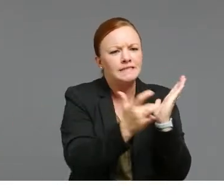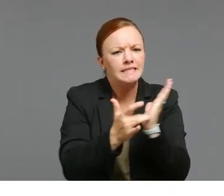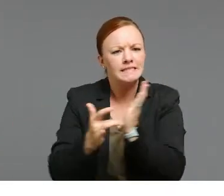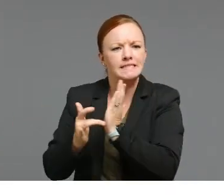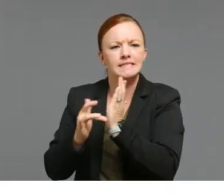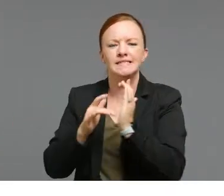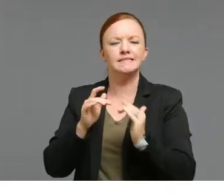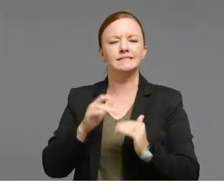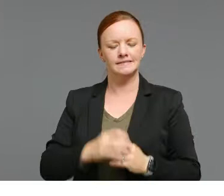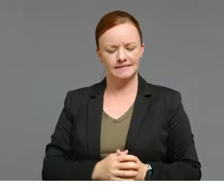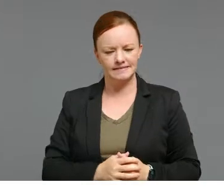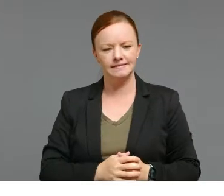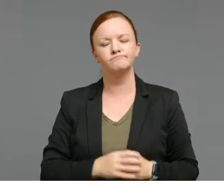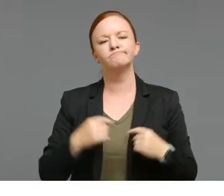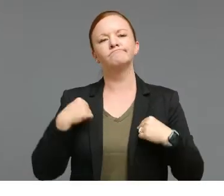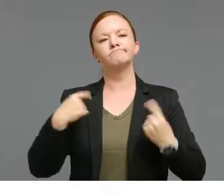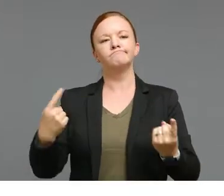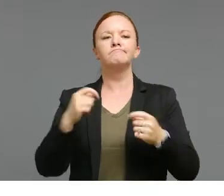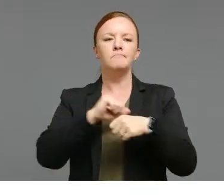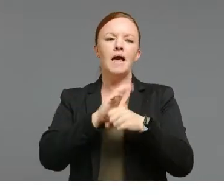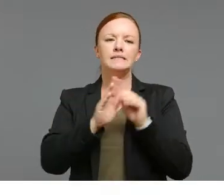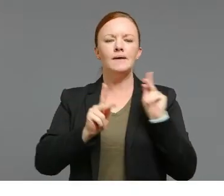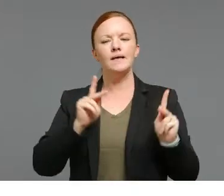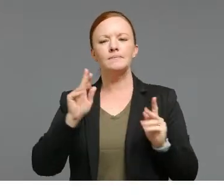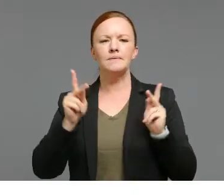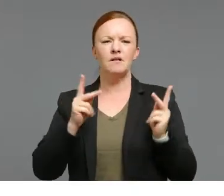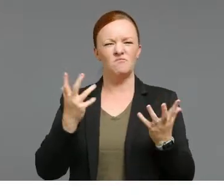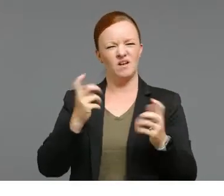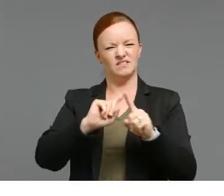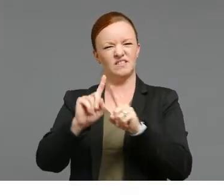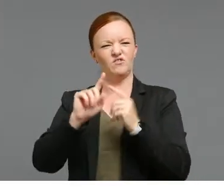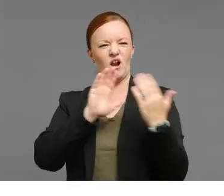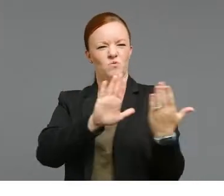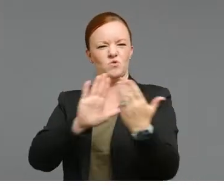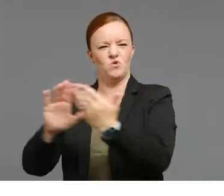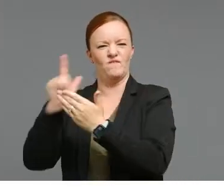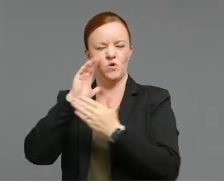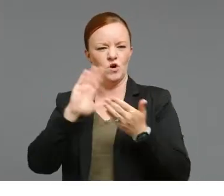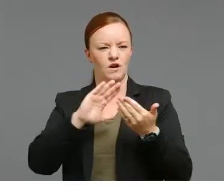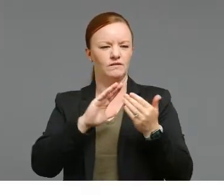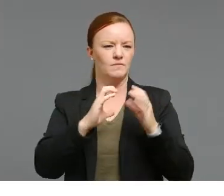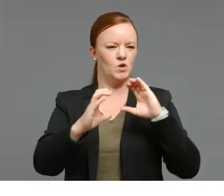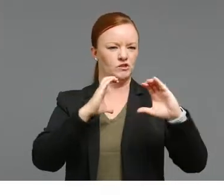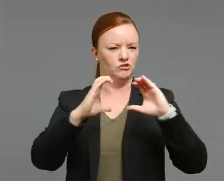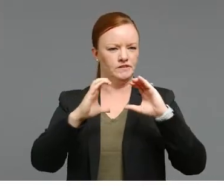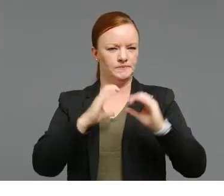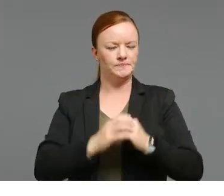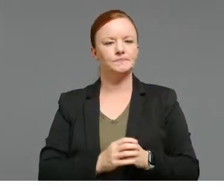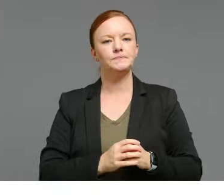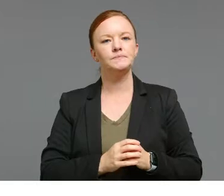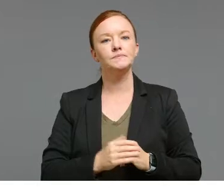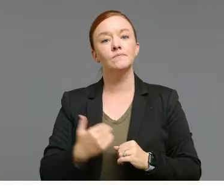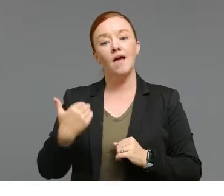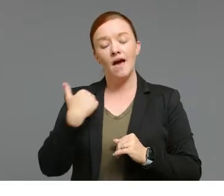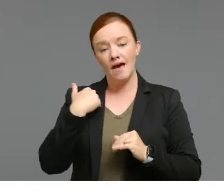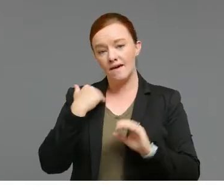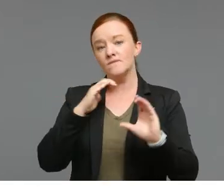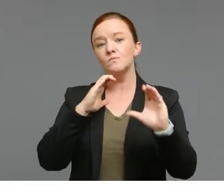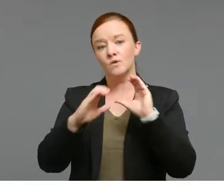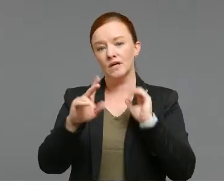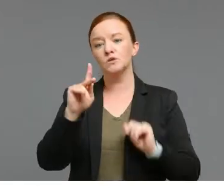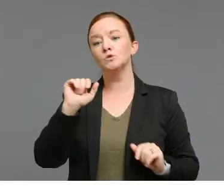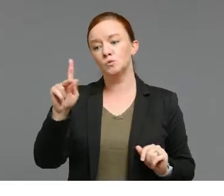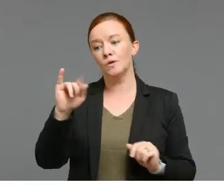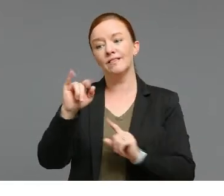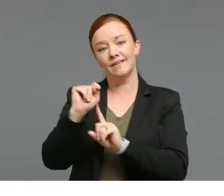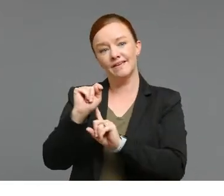progressing through the pandemic. We do have a provider communication toolkit that is on our